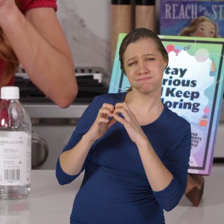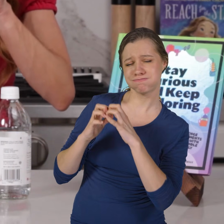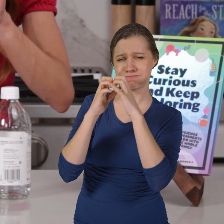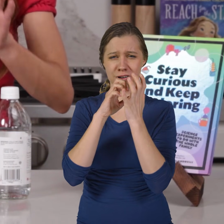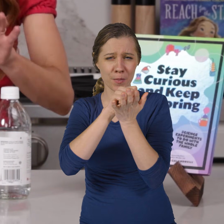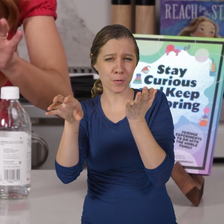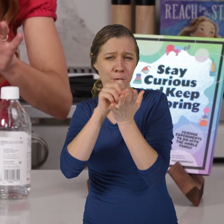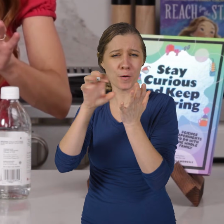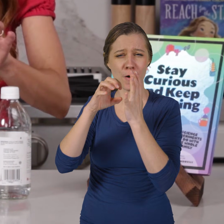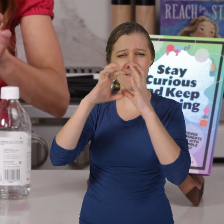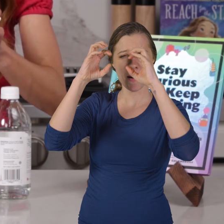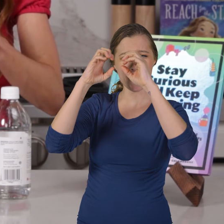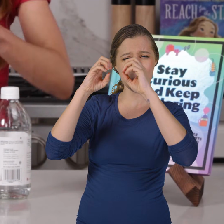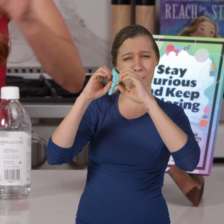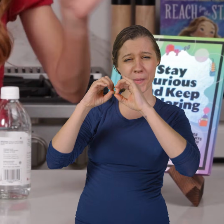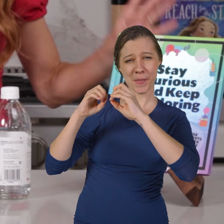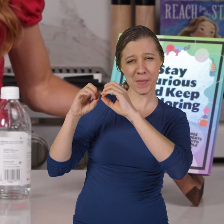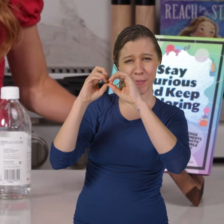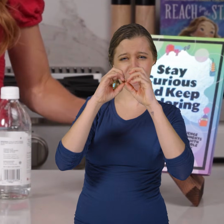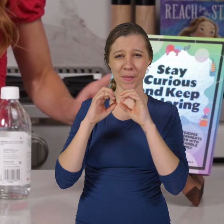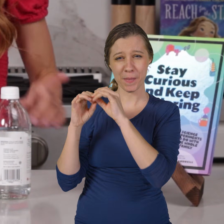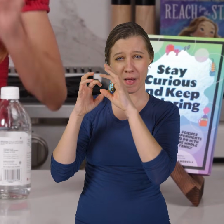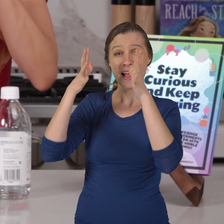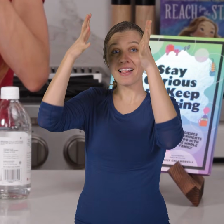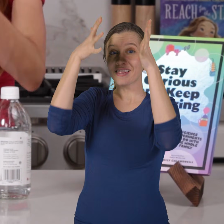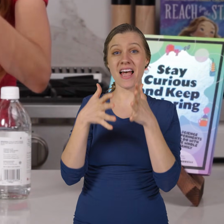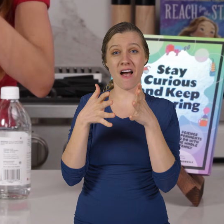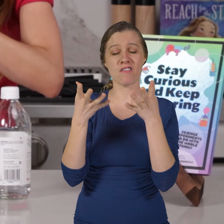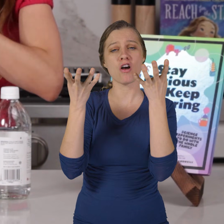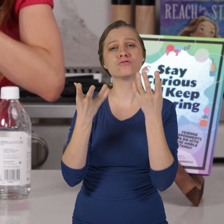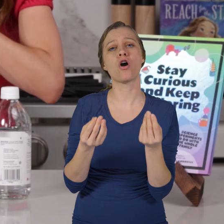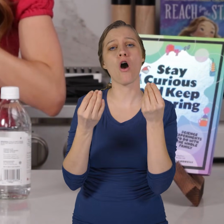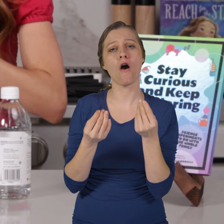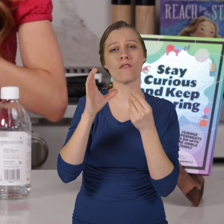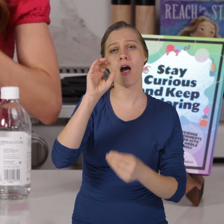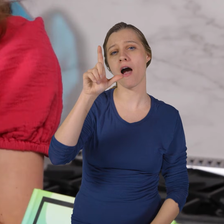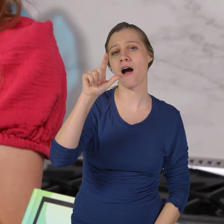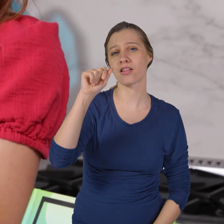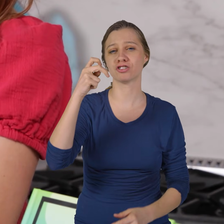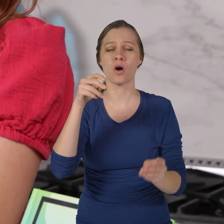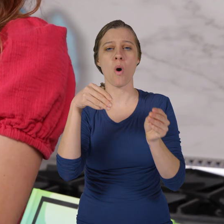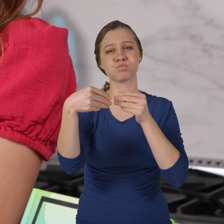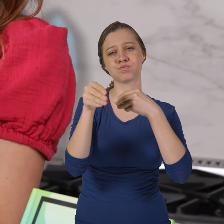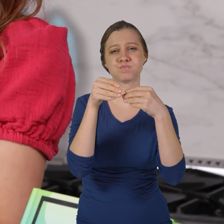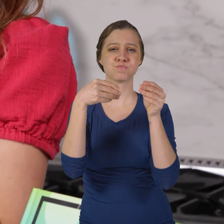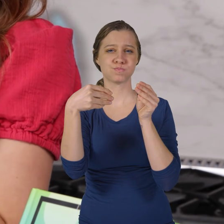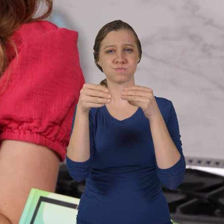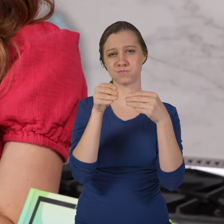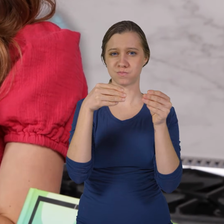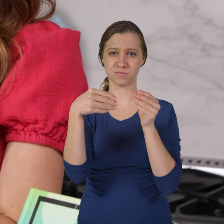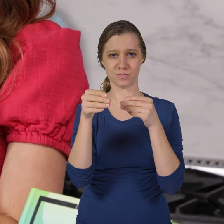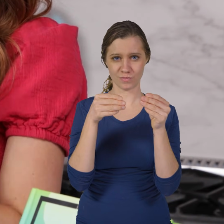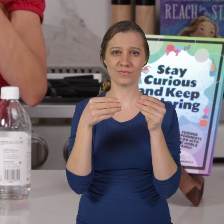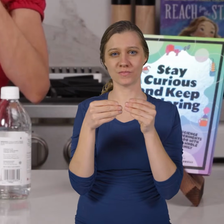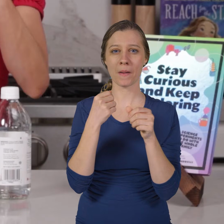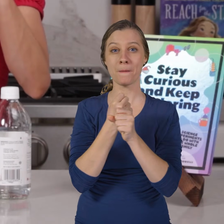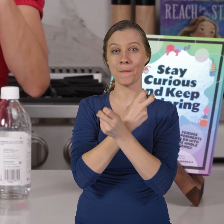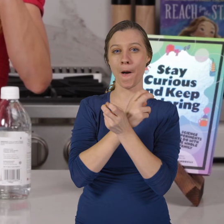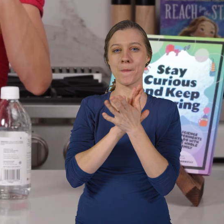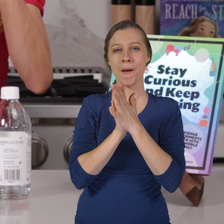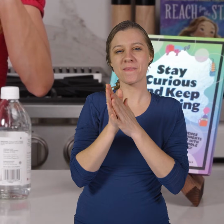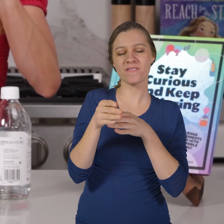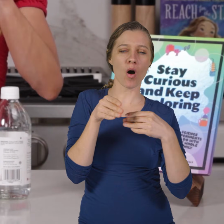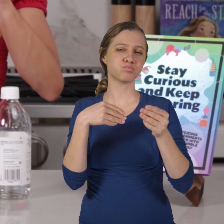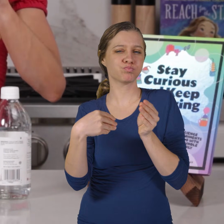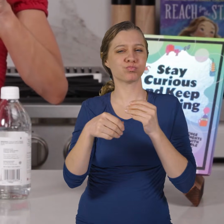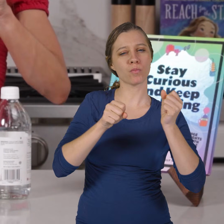and dissolve it, remove it, so that the only thing that is left is that softer collagen, making